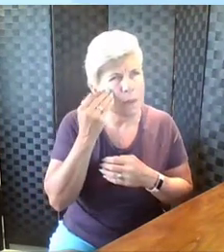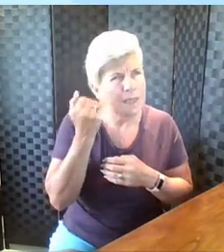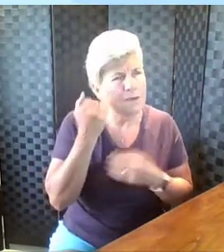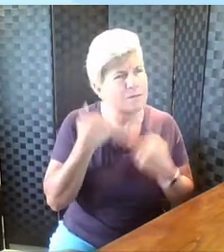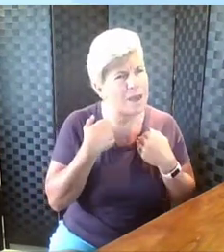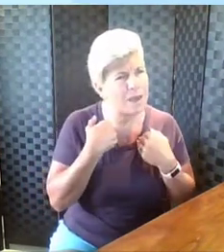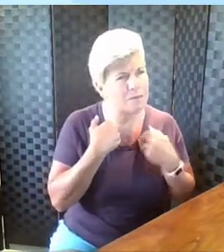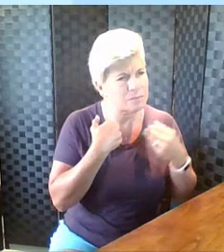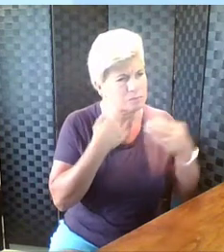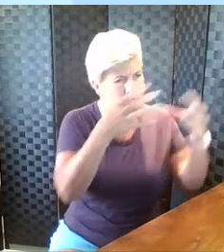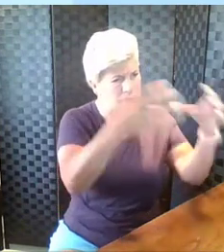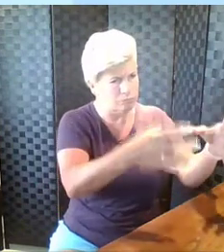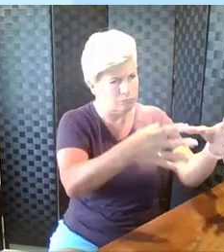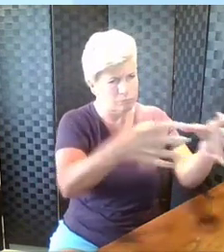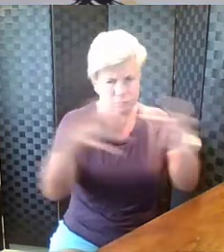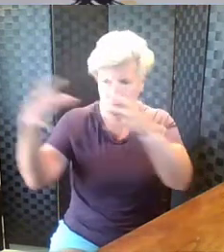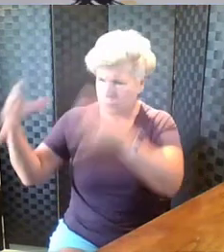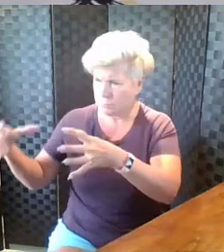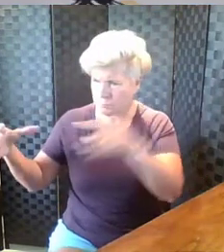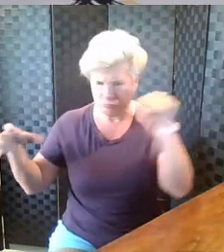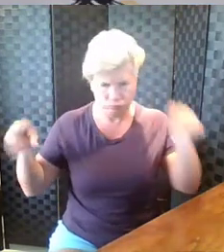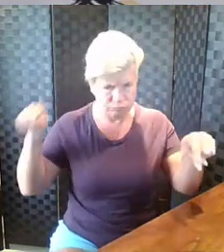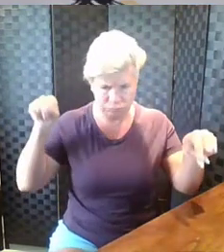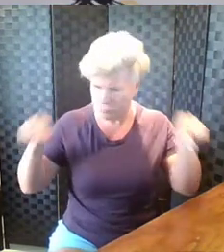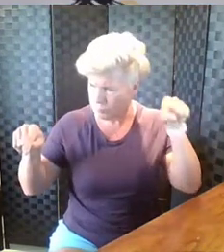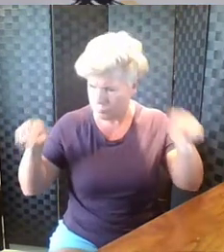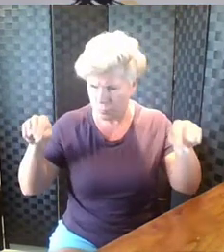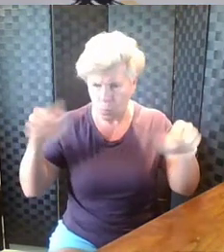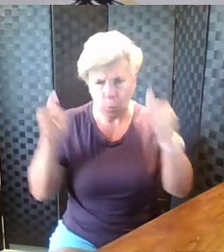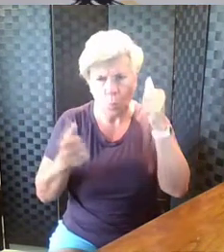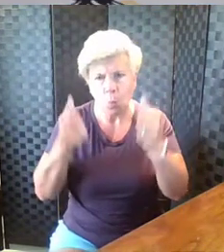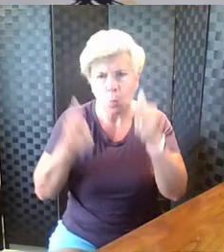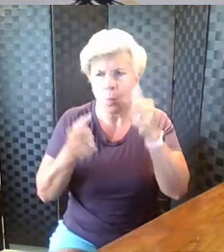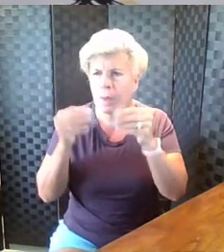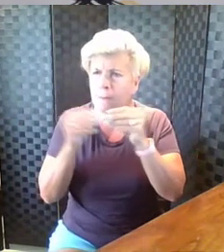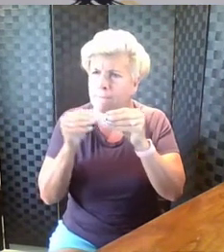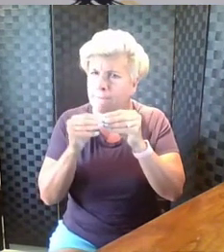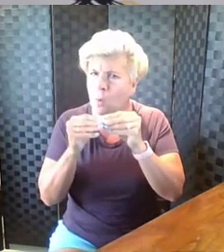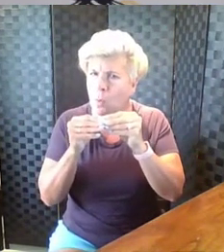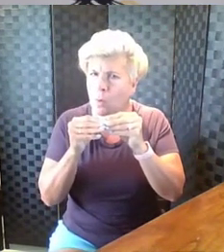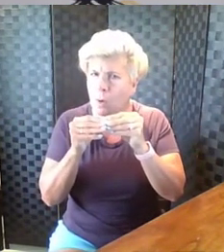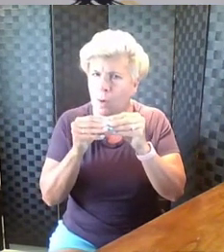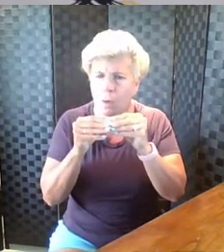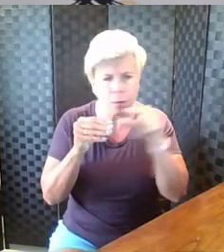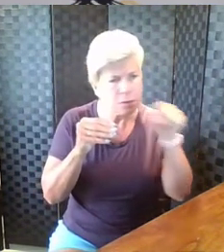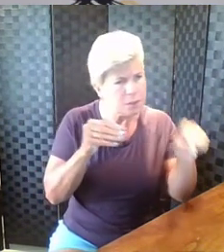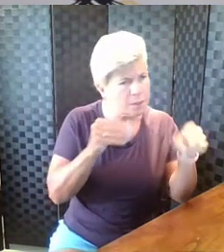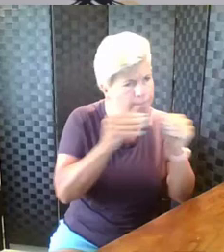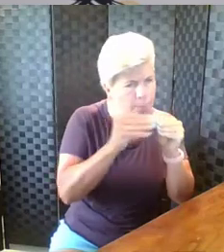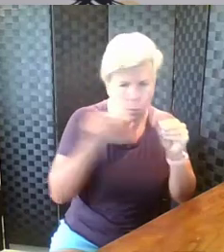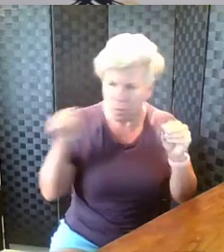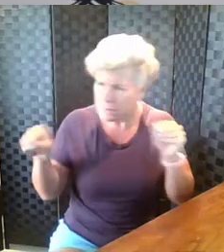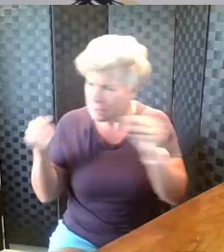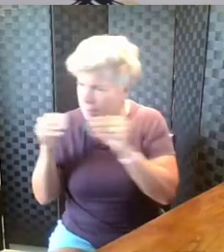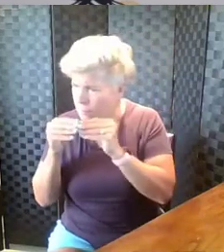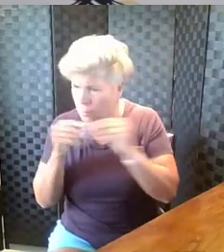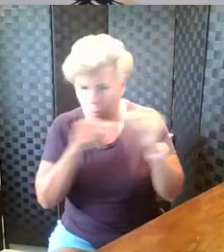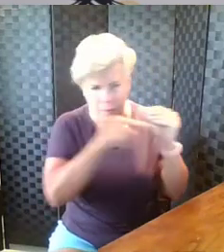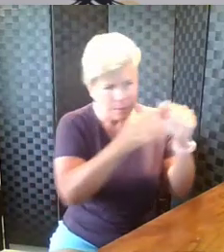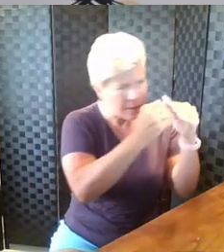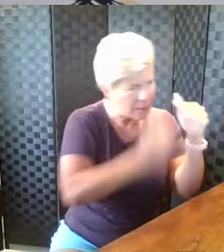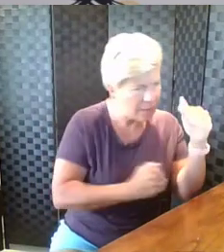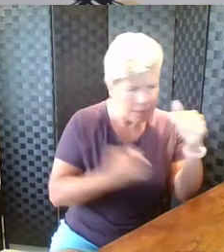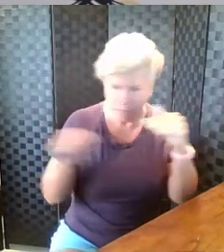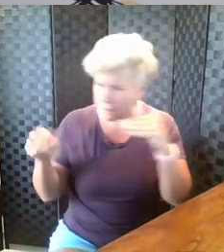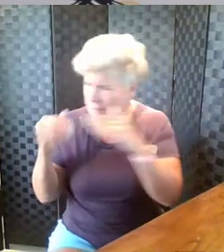two groups of objects, how can I tell if I have more or a greater number, or if I have less, or maybe they're the